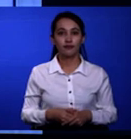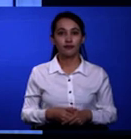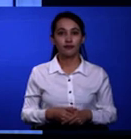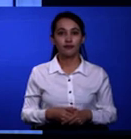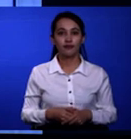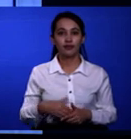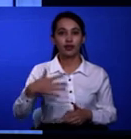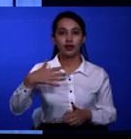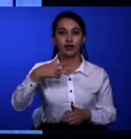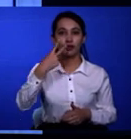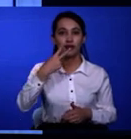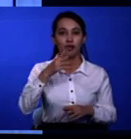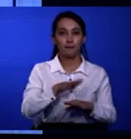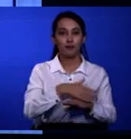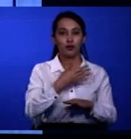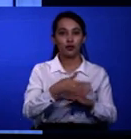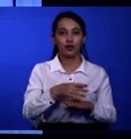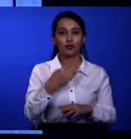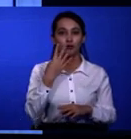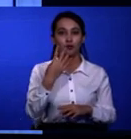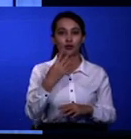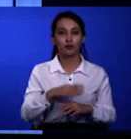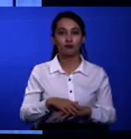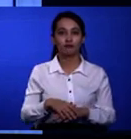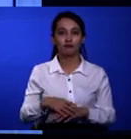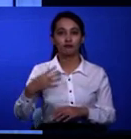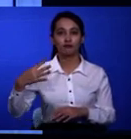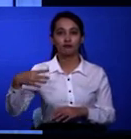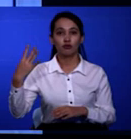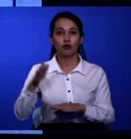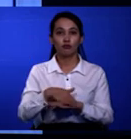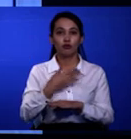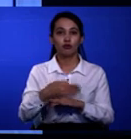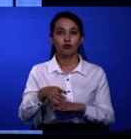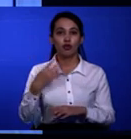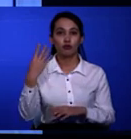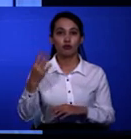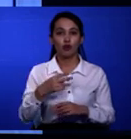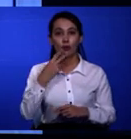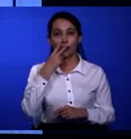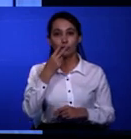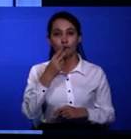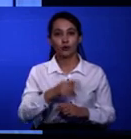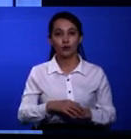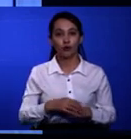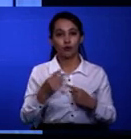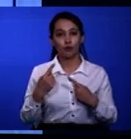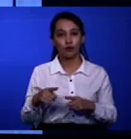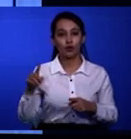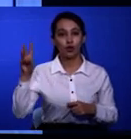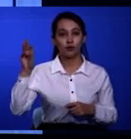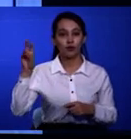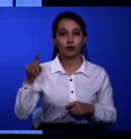52 va 4 ning bo'linmasi, 44 va 4 ning bo'linmasi. Ko'rib turganingizdek, boshqa misollar